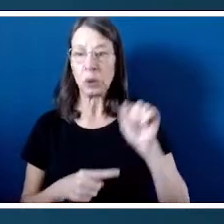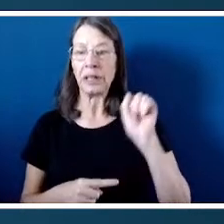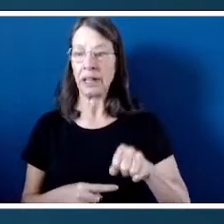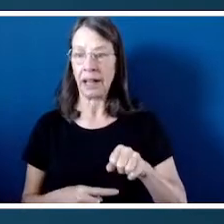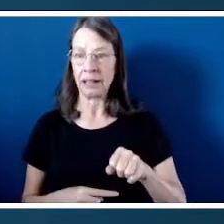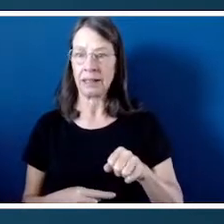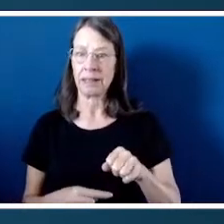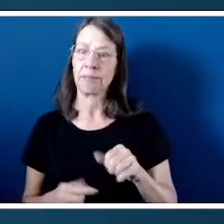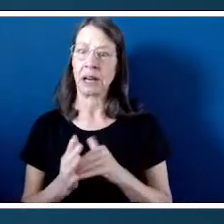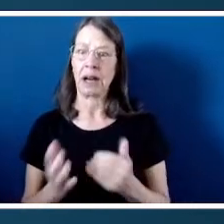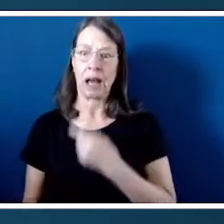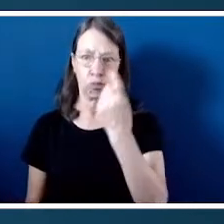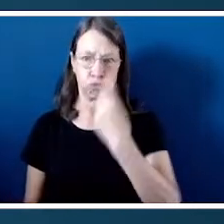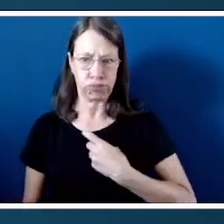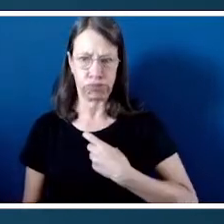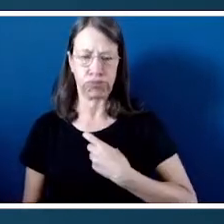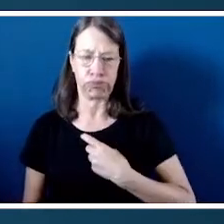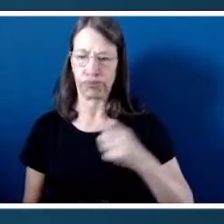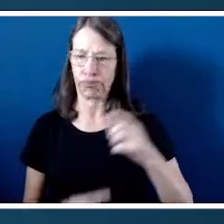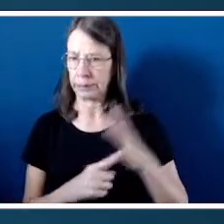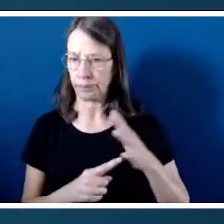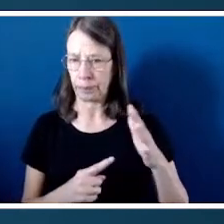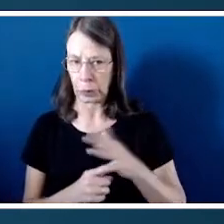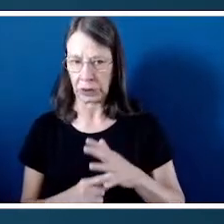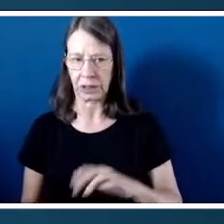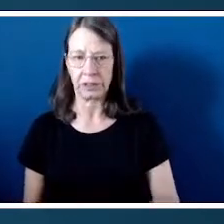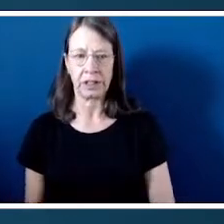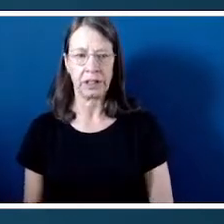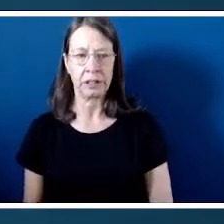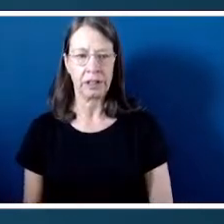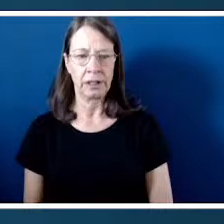Colleagues, the Blue Pacific is not a region